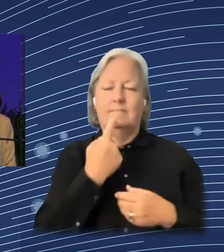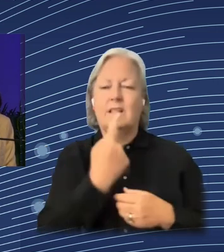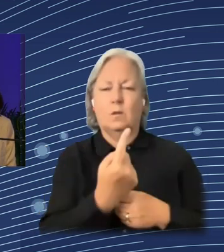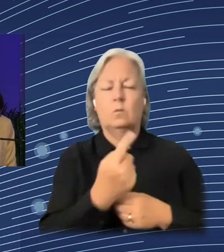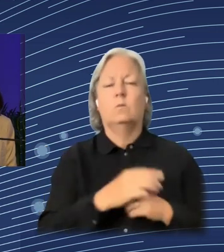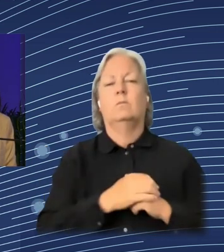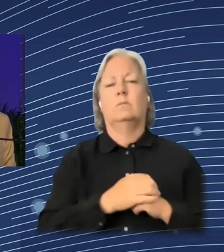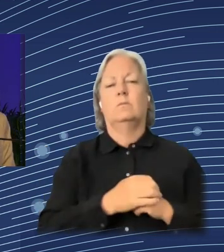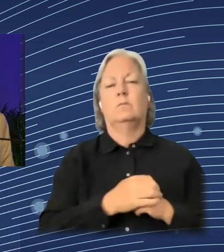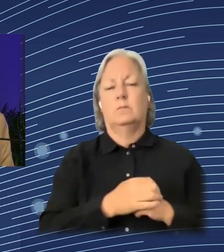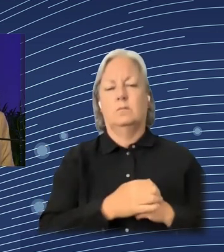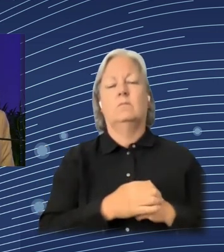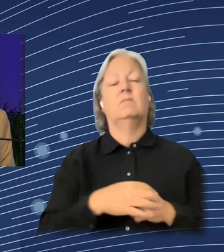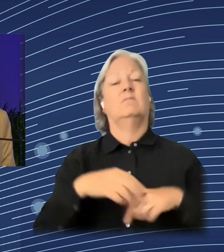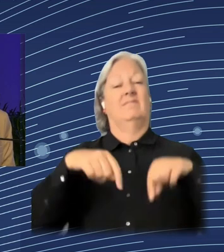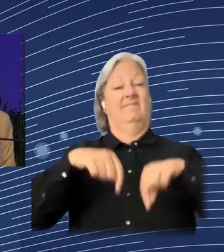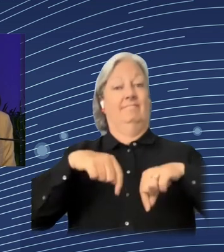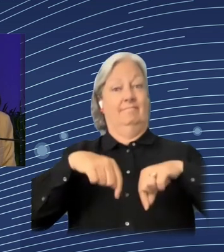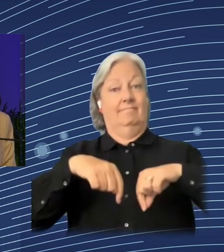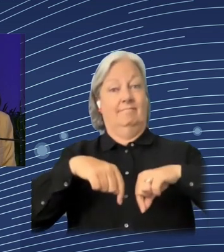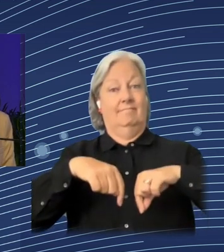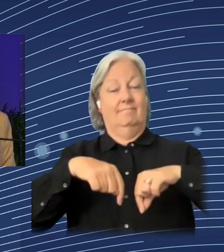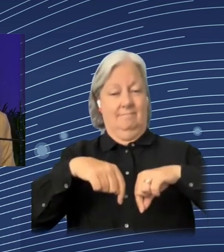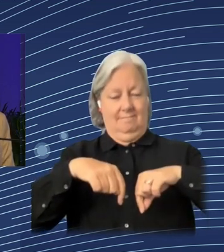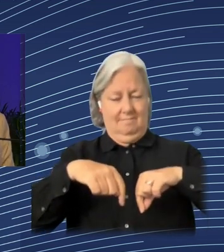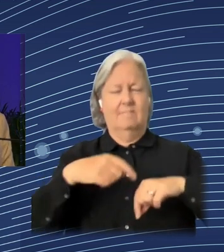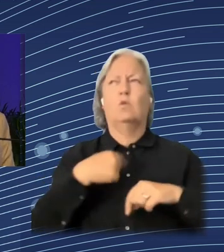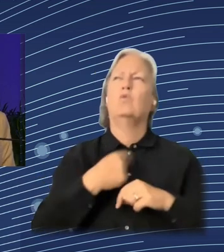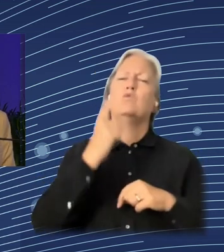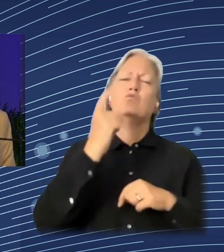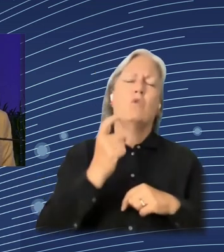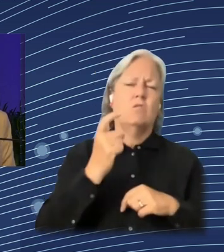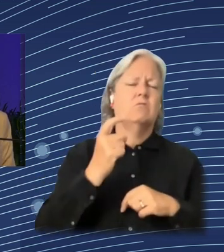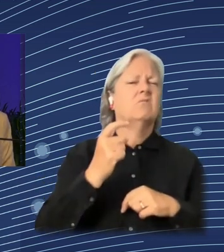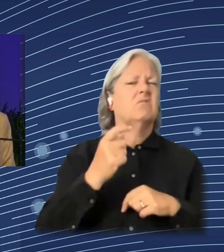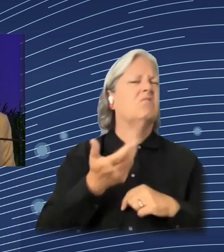we started, of course, at the beginning with traditional